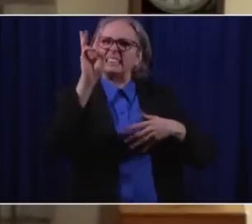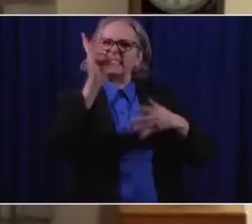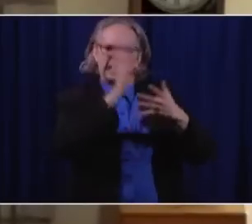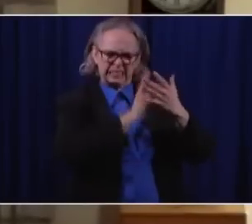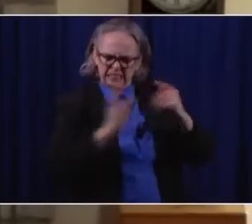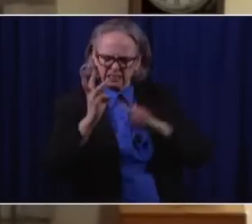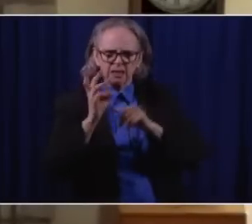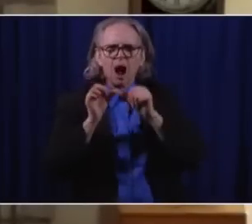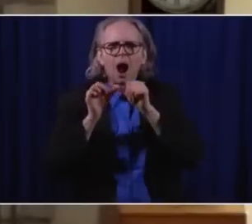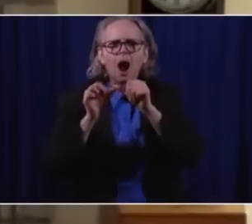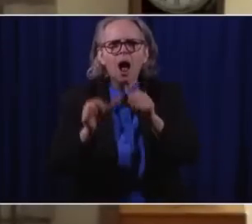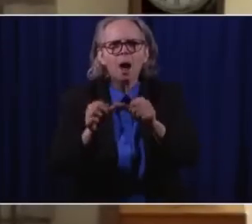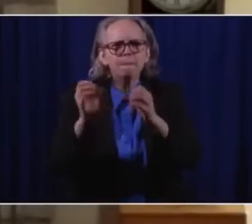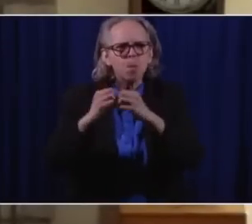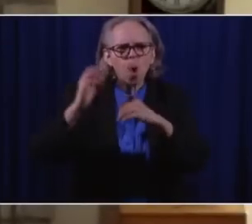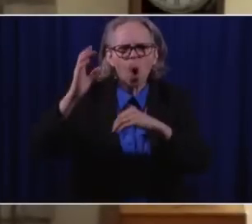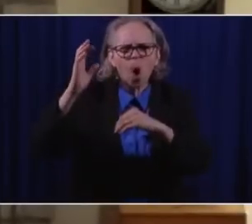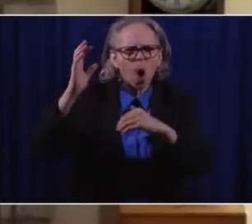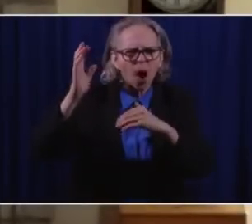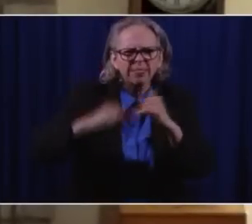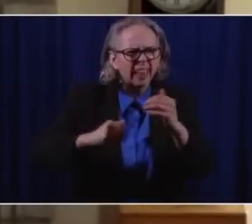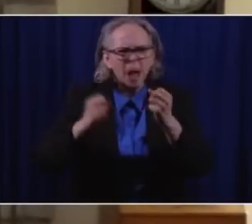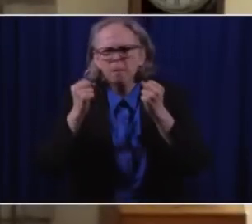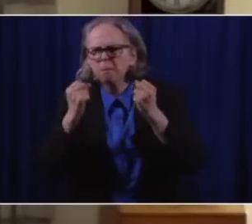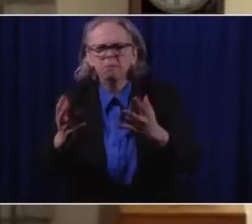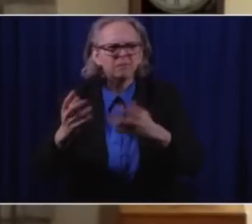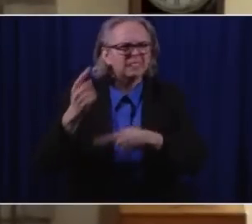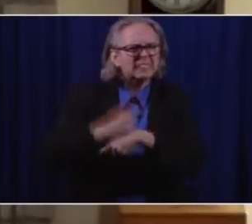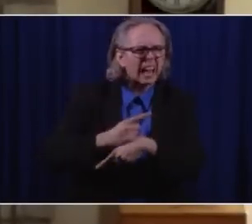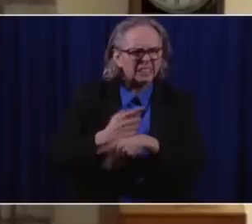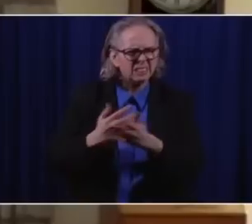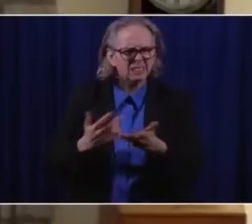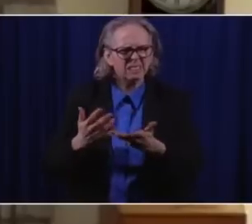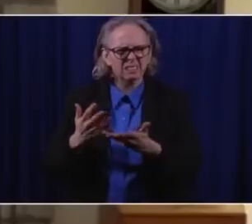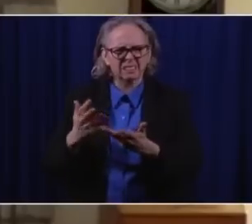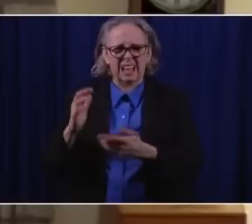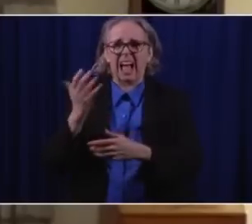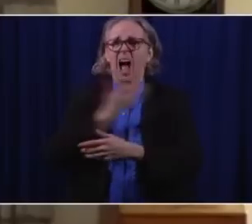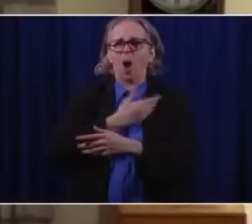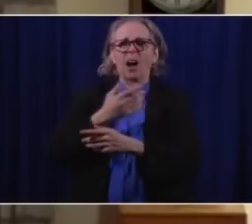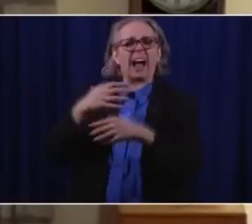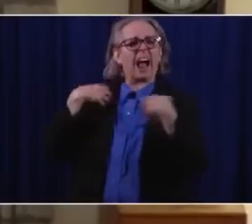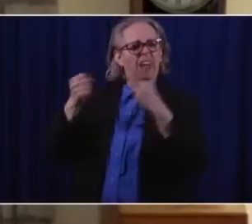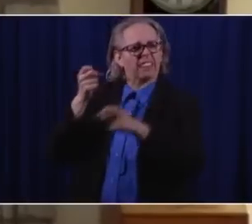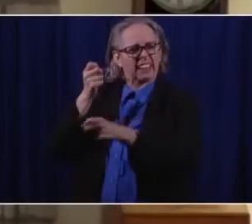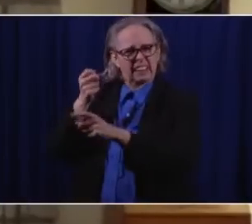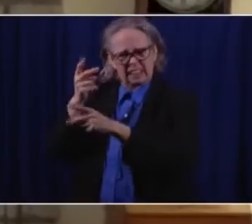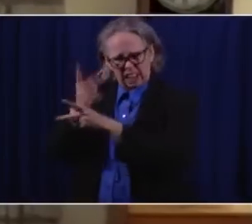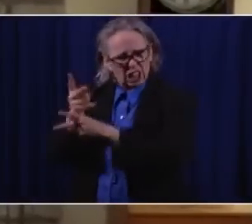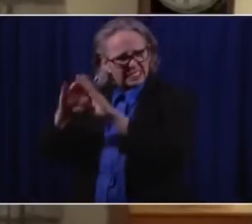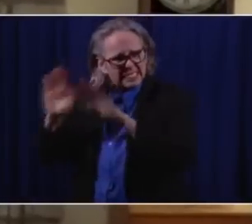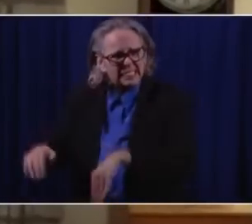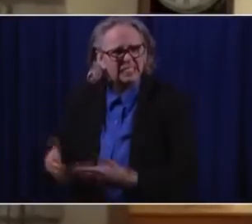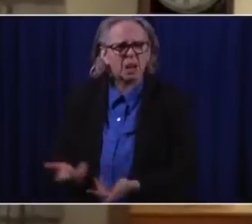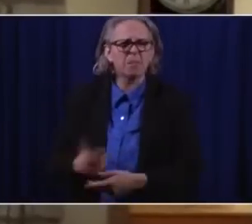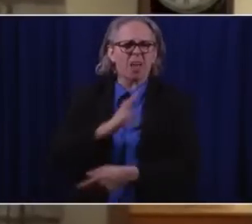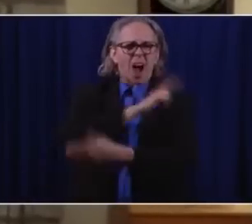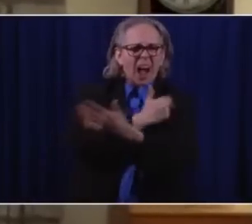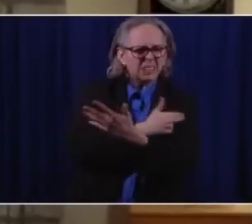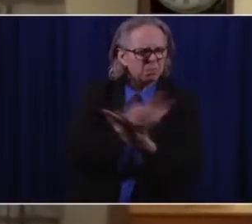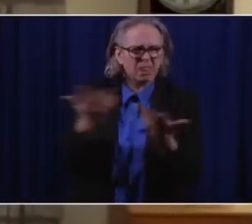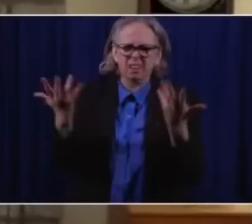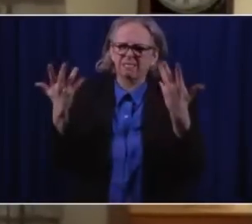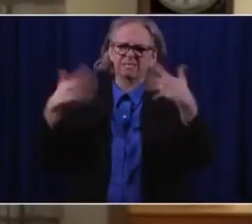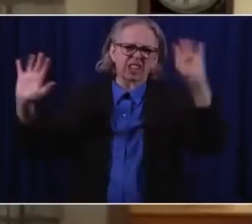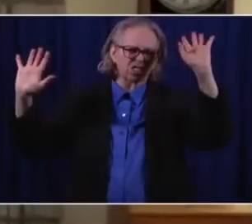on our hospitals. In addition, this is also the first week where we do not have any yellow counties at all. So Franklin County